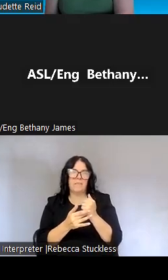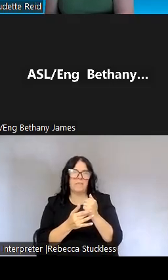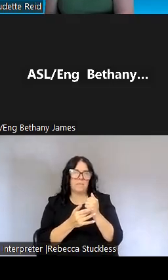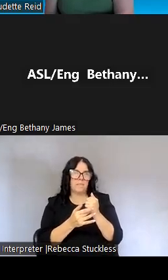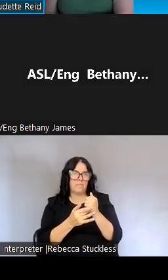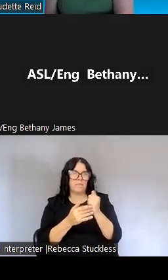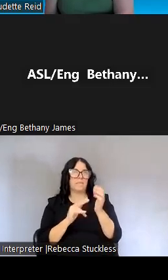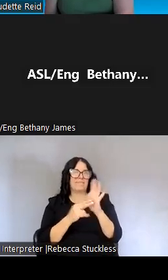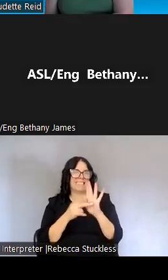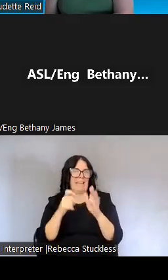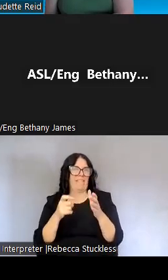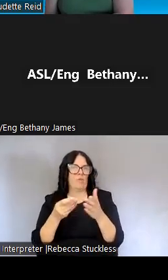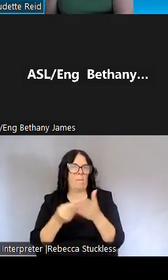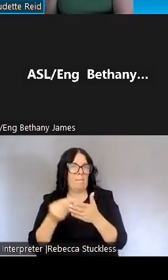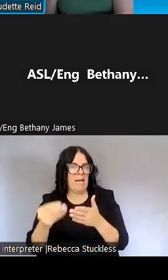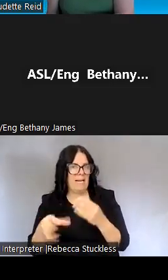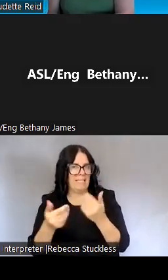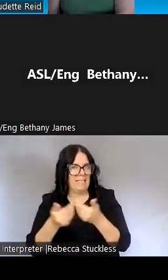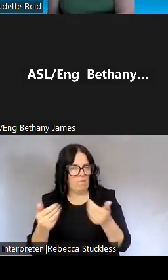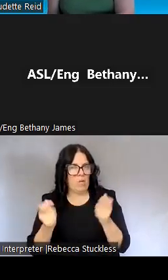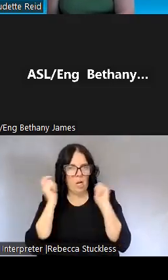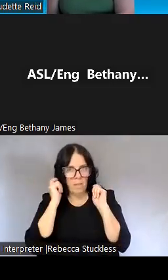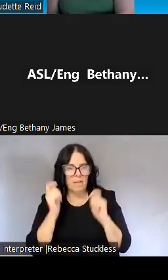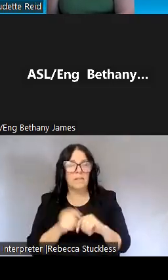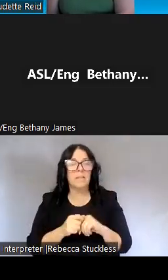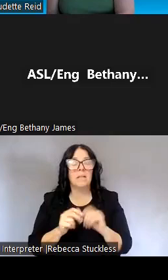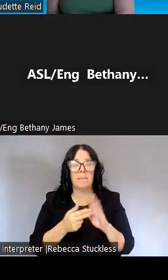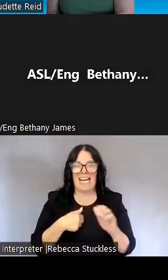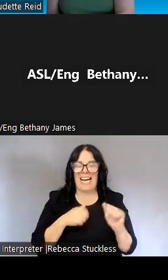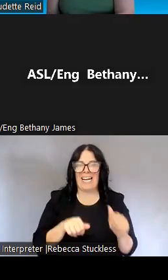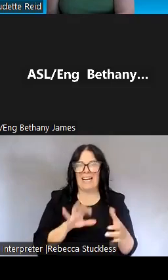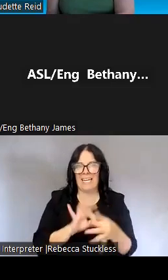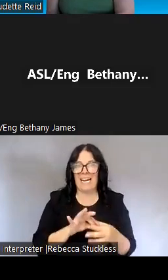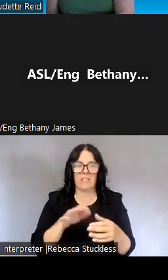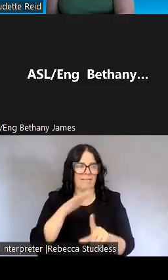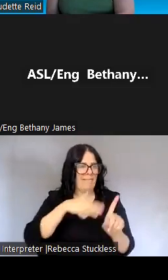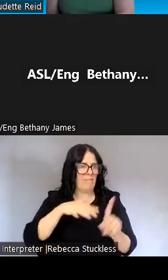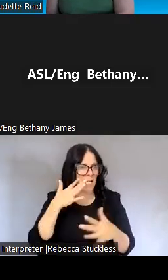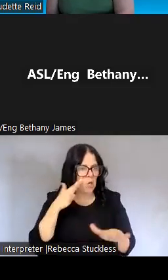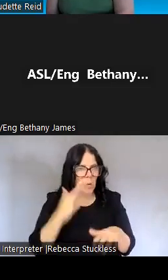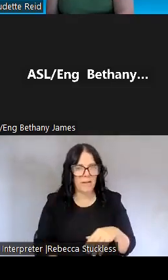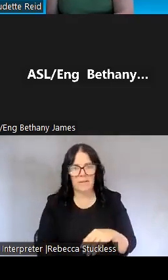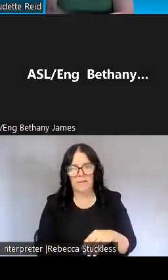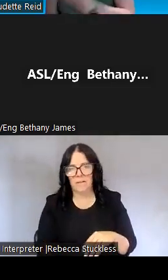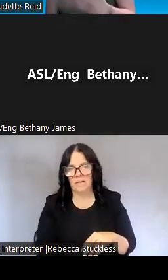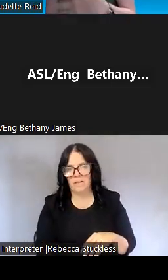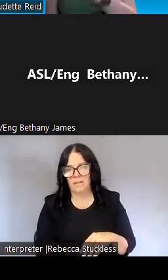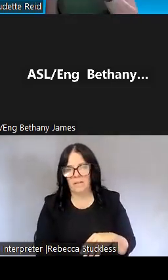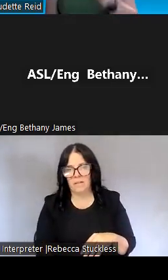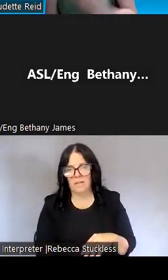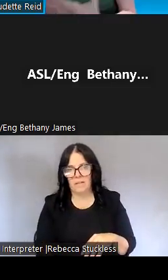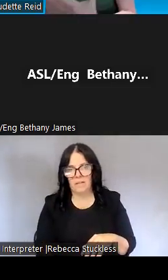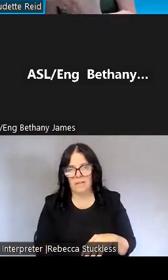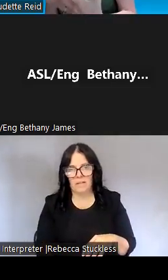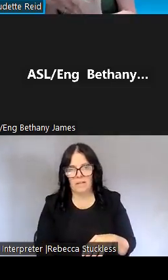purchase. These allow you to stay connected in noisy environments, and what it does is it will give